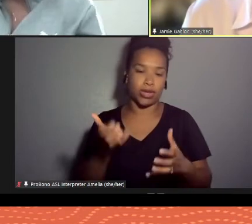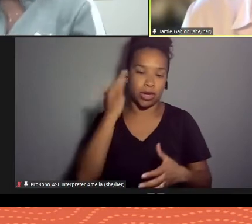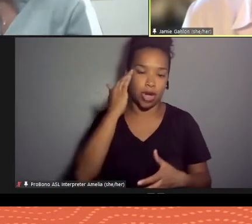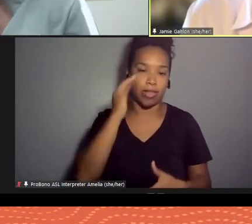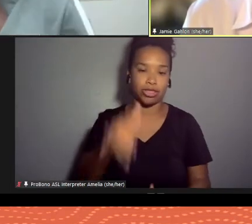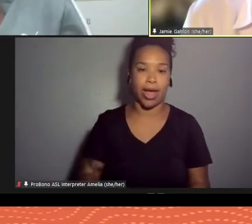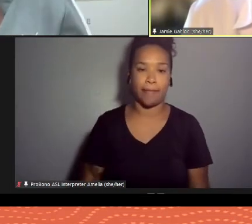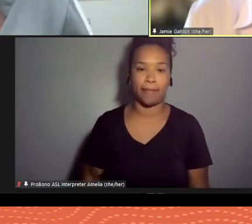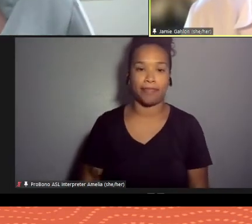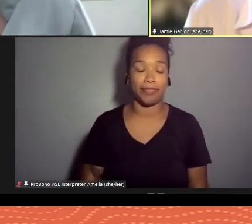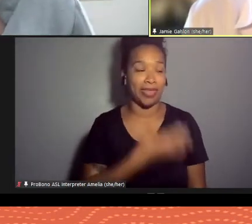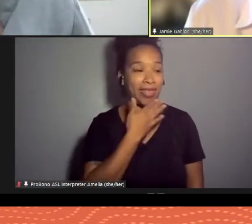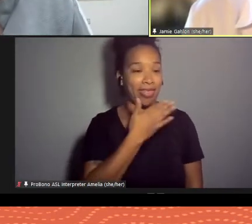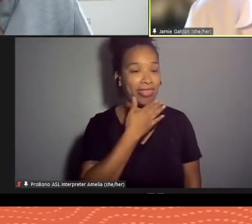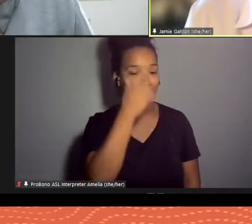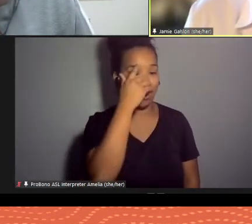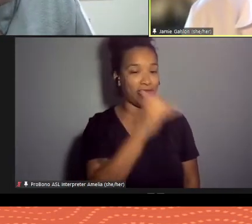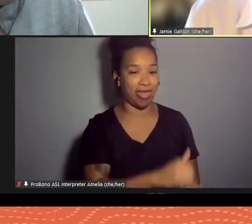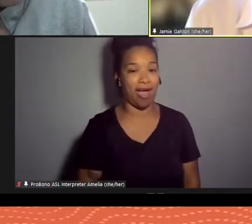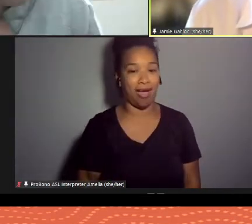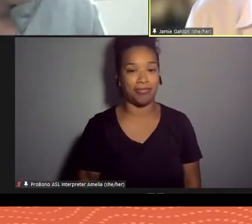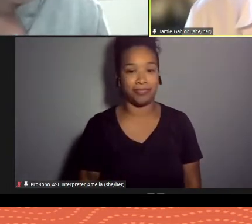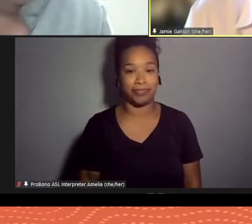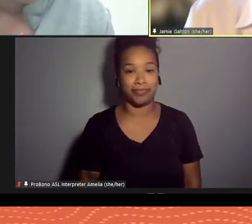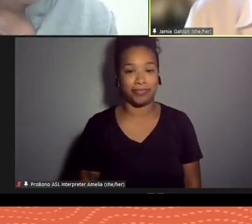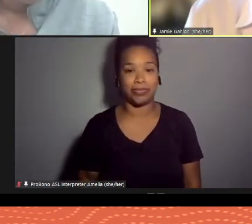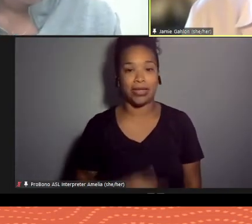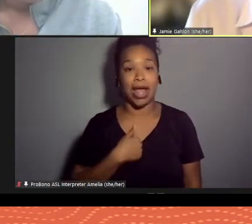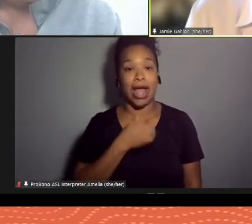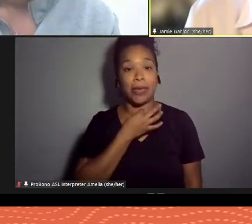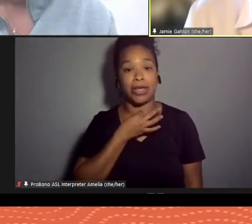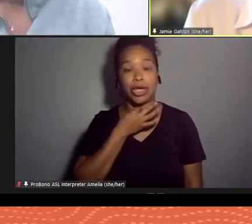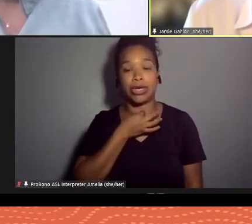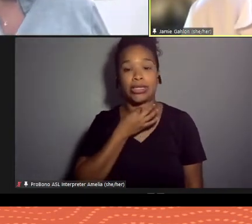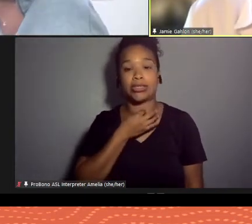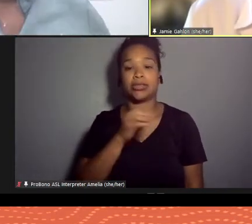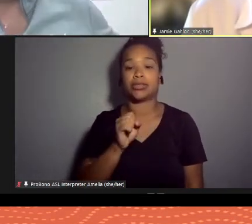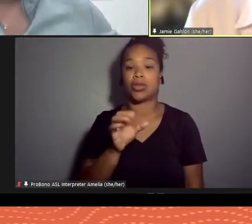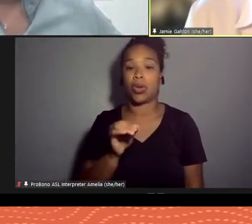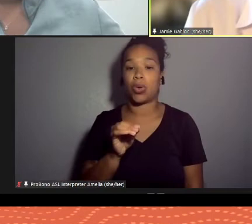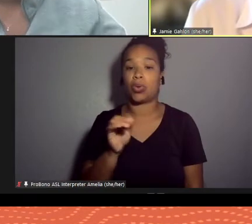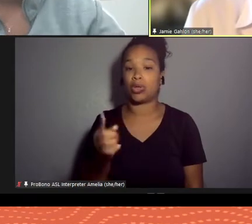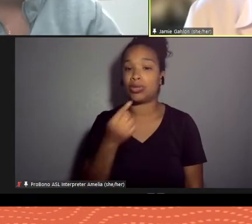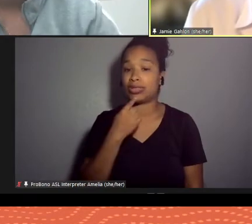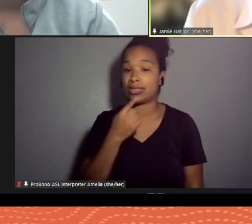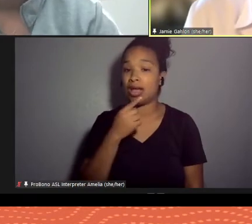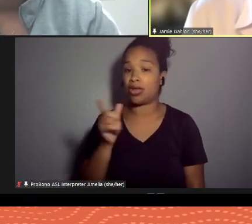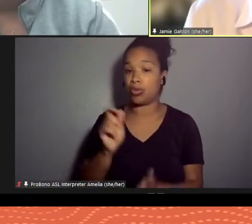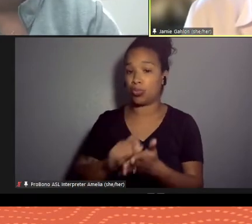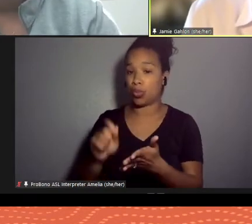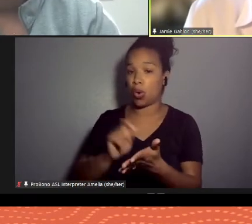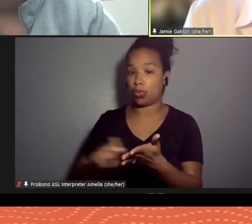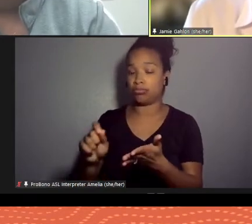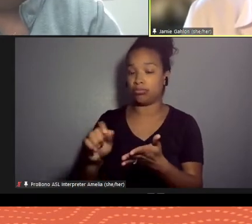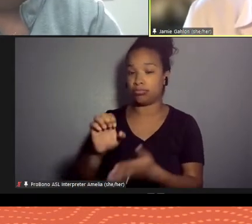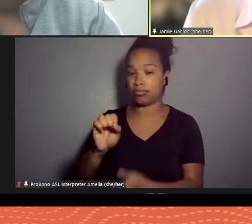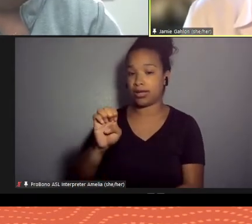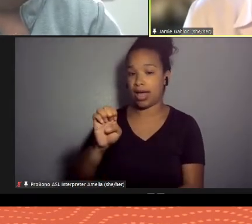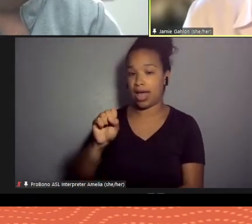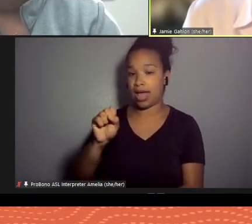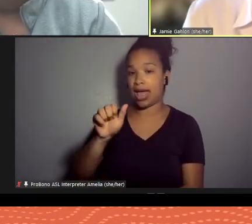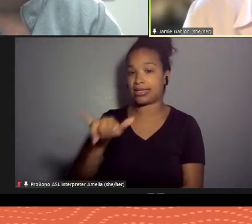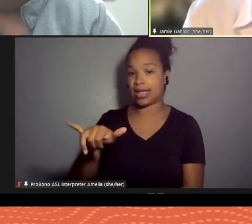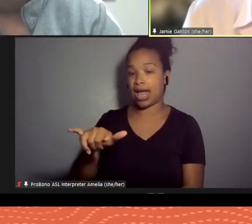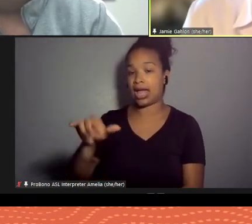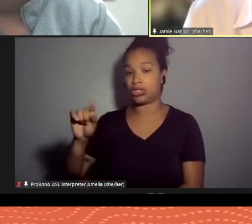Thank you for that. I'm curious, so, you know, as you just said, you wrote the piece in 2019, and obviously that